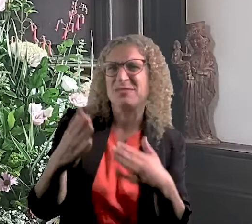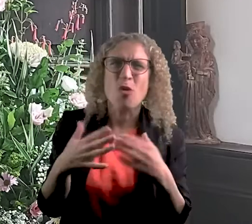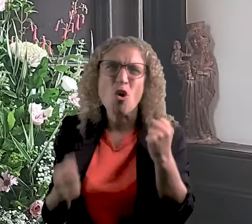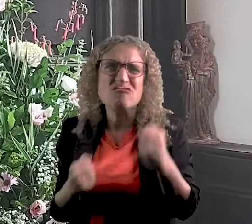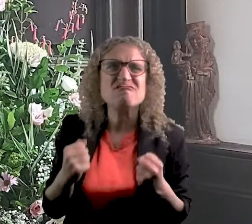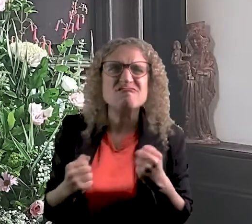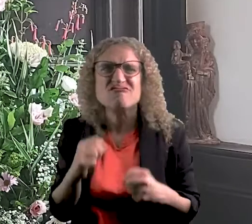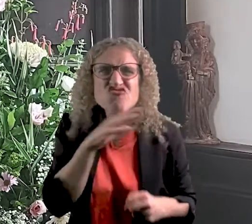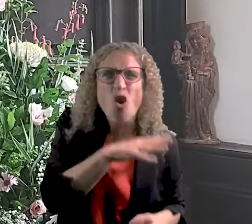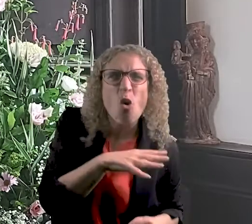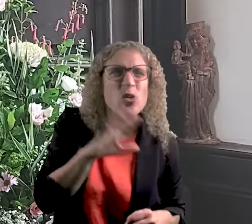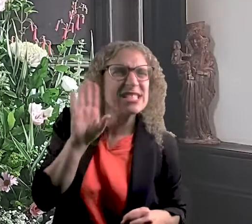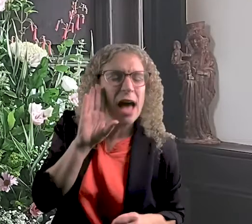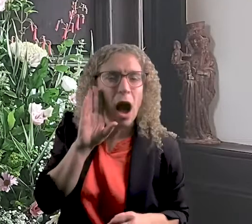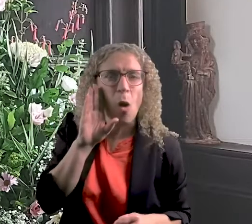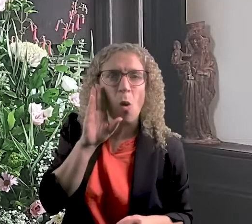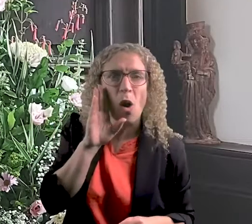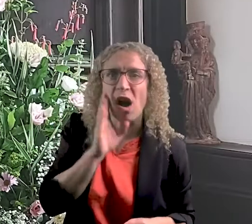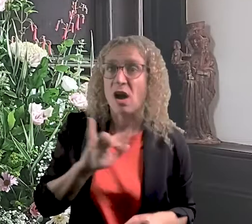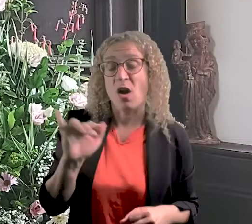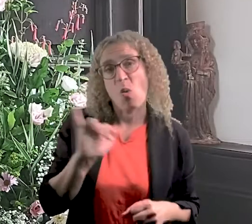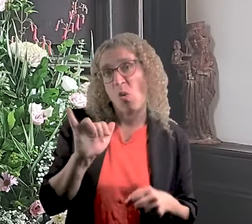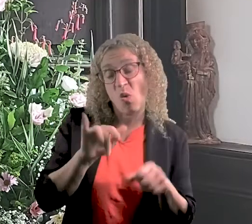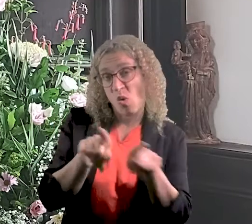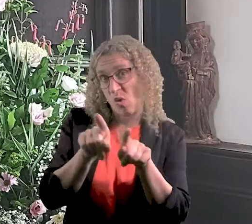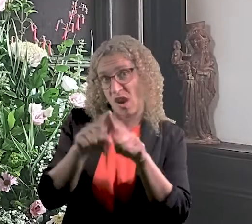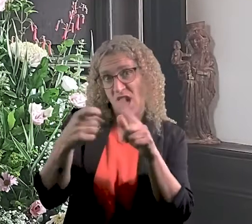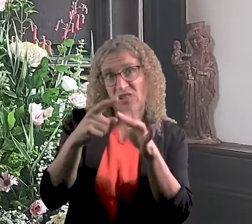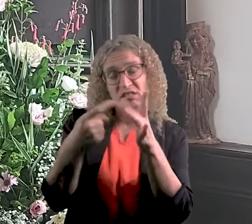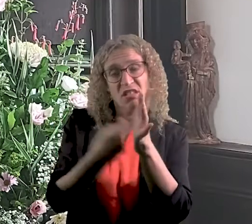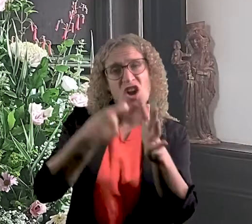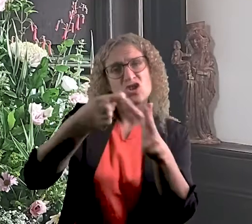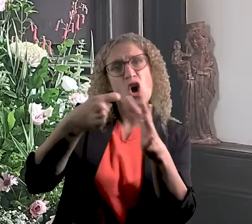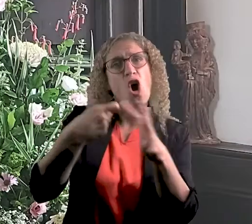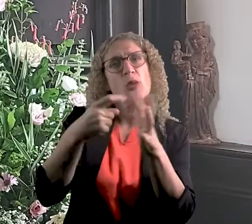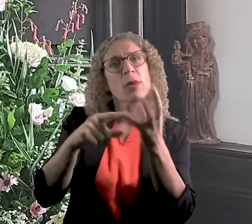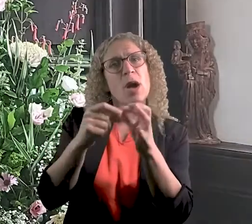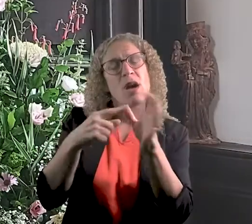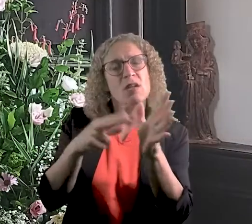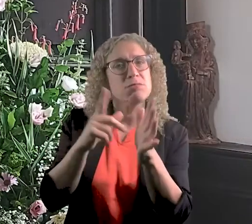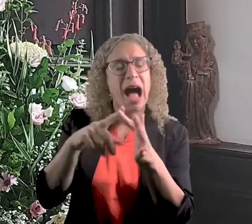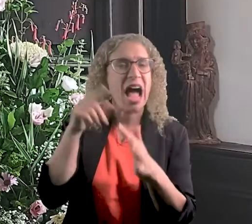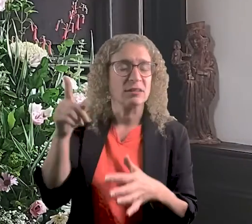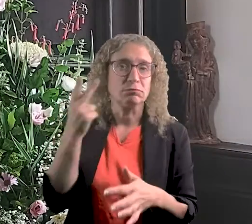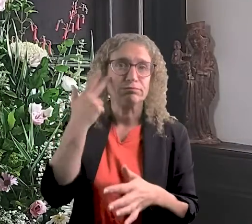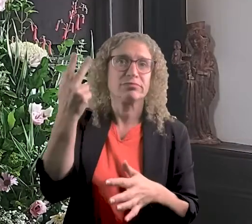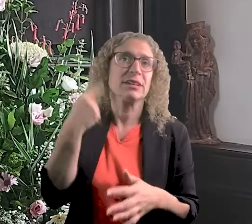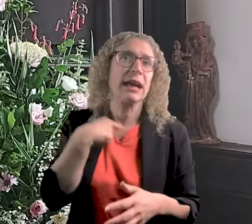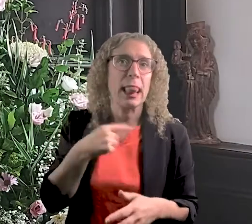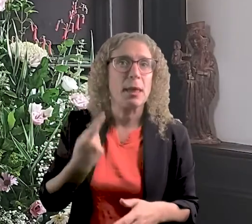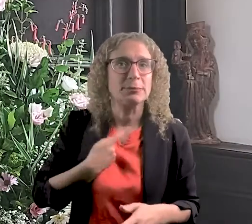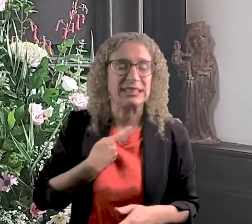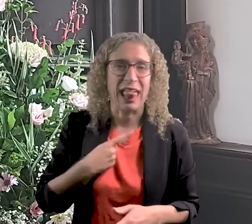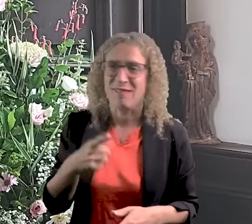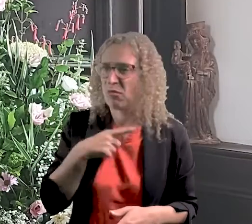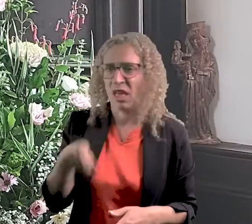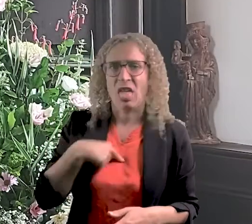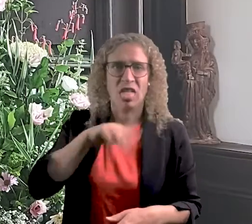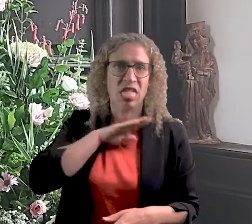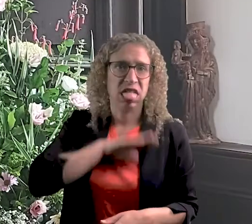80s. Or it could blow its brains out like Kurt Cobain of Nirvana did when he saw the direction of travel.